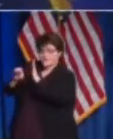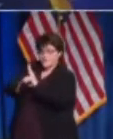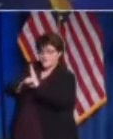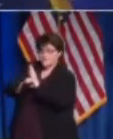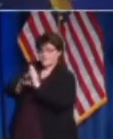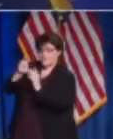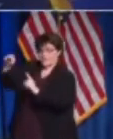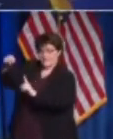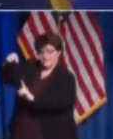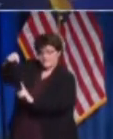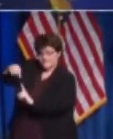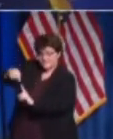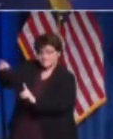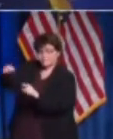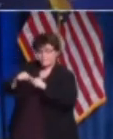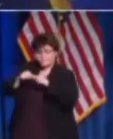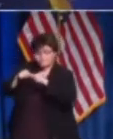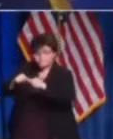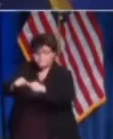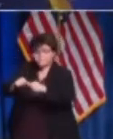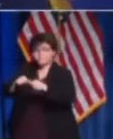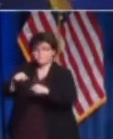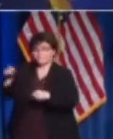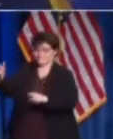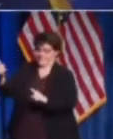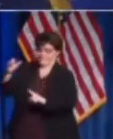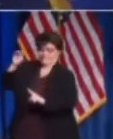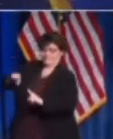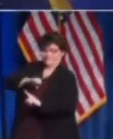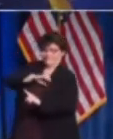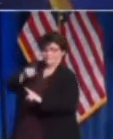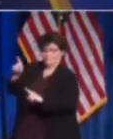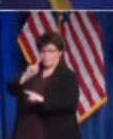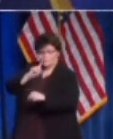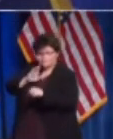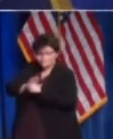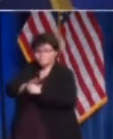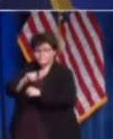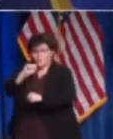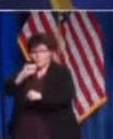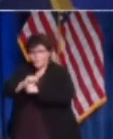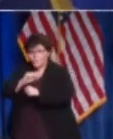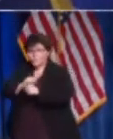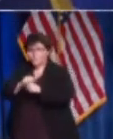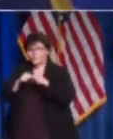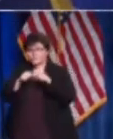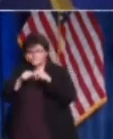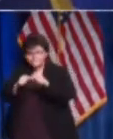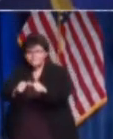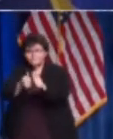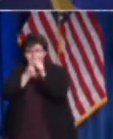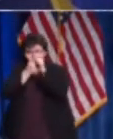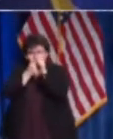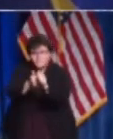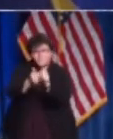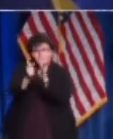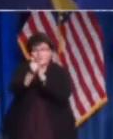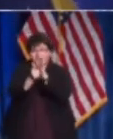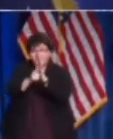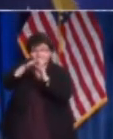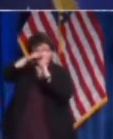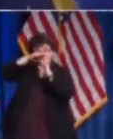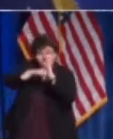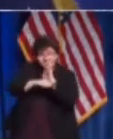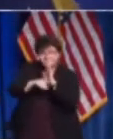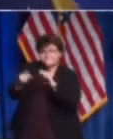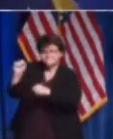long as you continue a citizen thereof, and that you will faithfully discharge according to law the duties of the office of governor